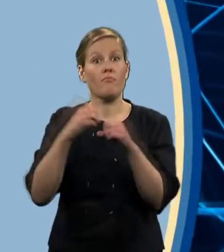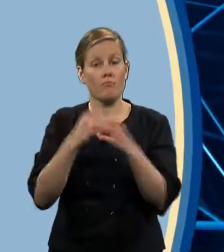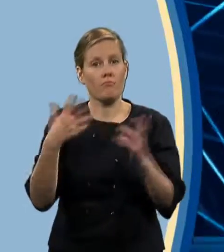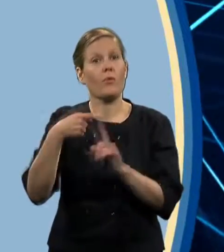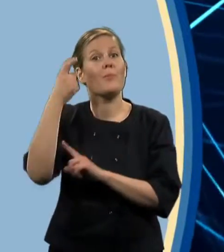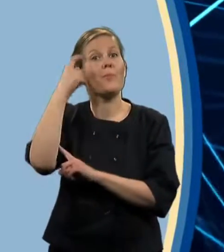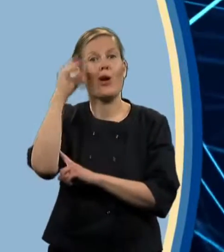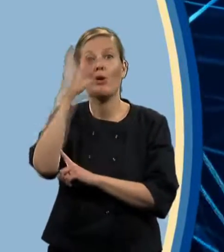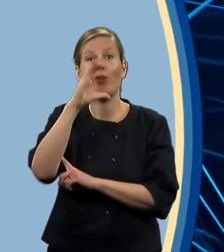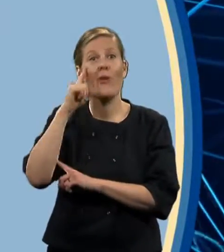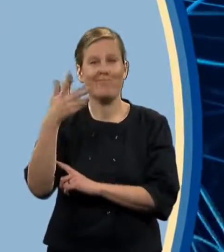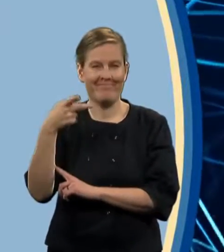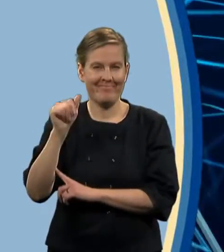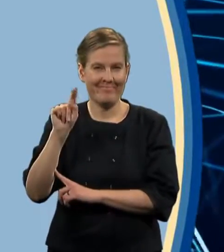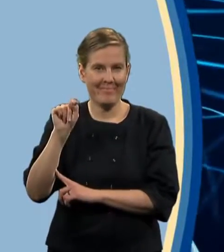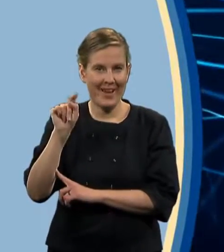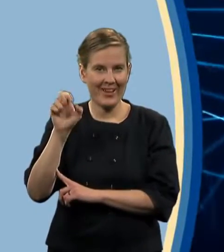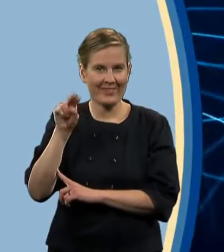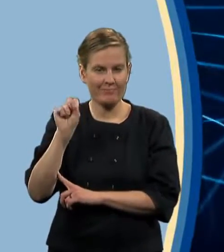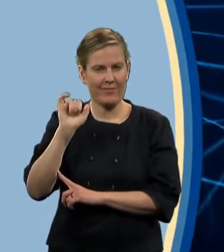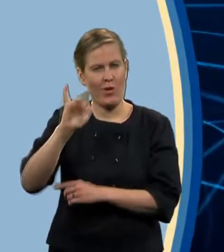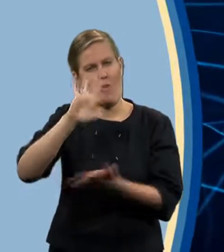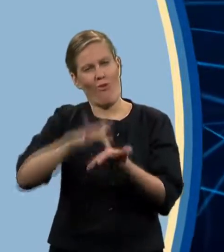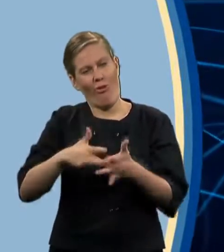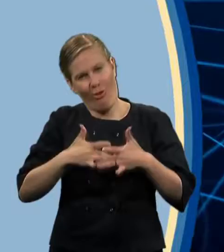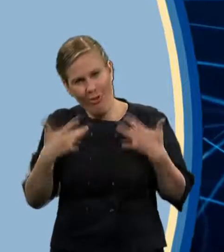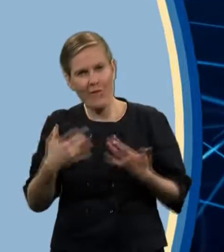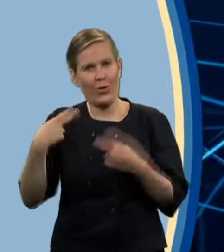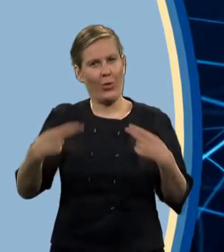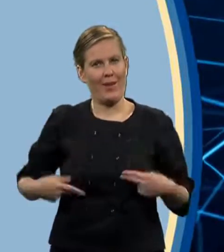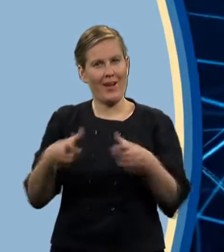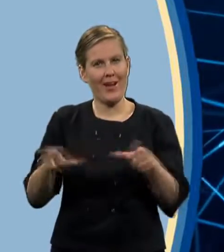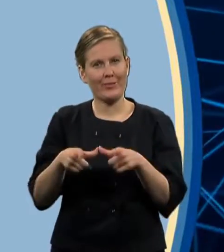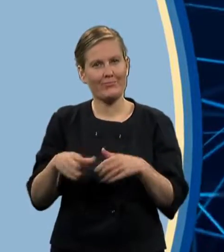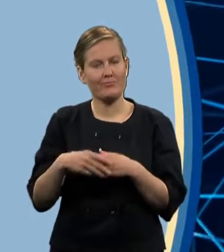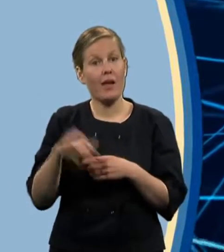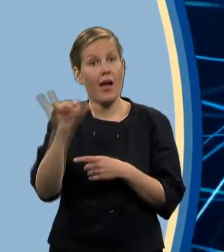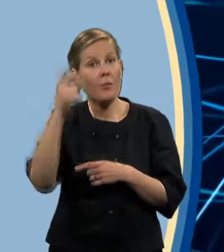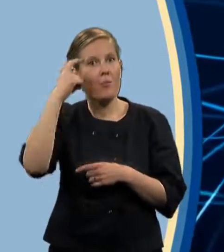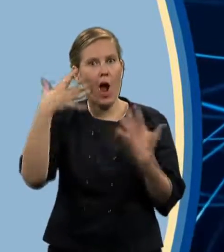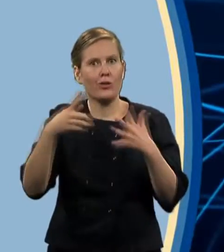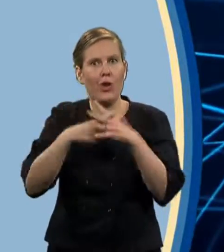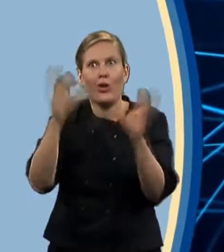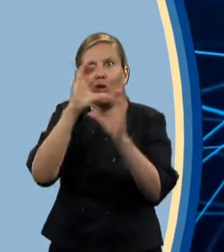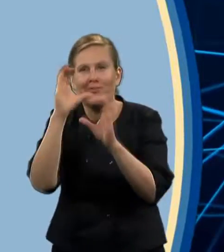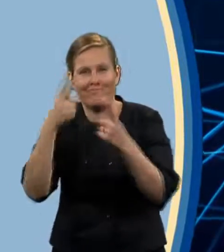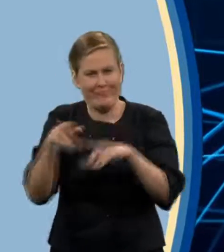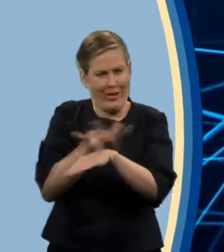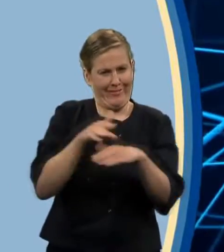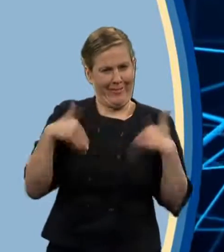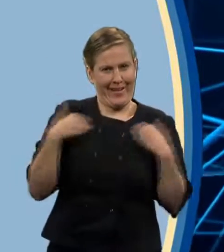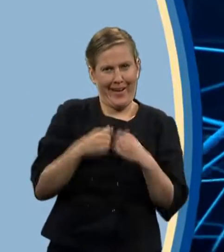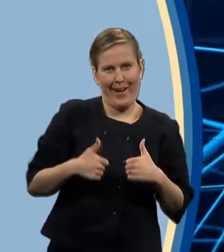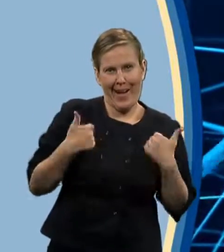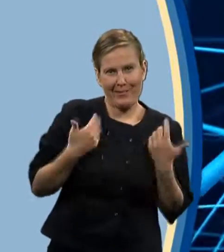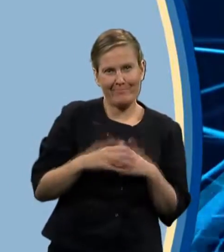In summary, the brain is looking for patterns at the heart of human language, and it is looking for them early in life.